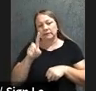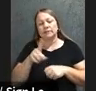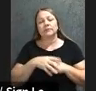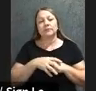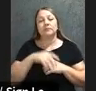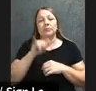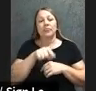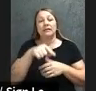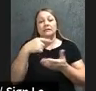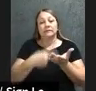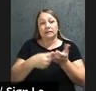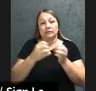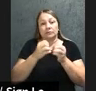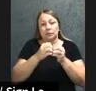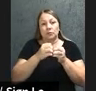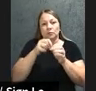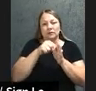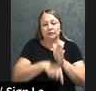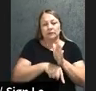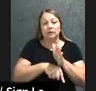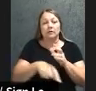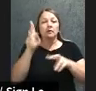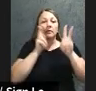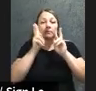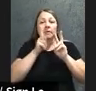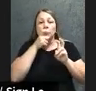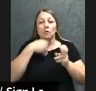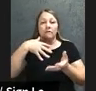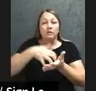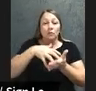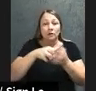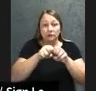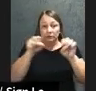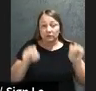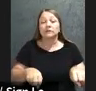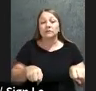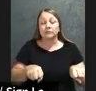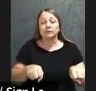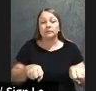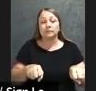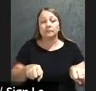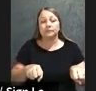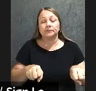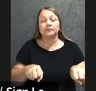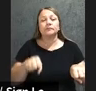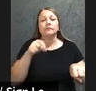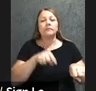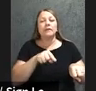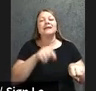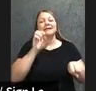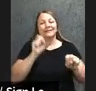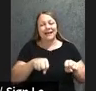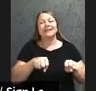little more detail, mentions that some people who are immunocompromised, who have a weakened immune system, are more likely to get sick